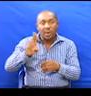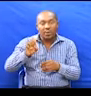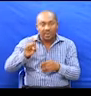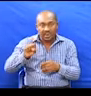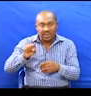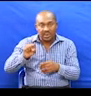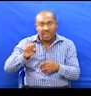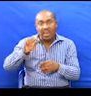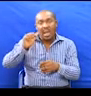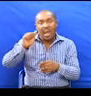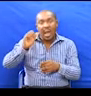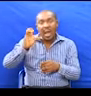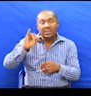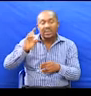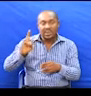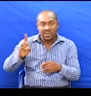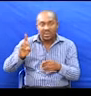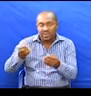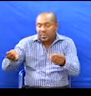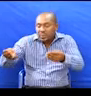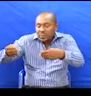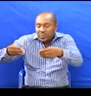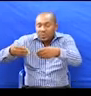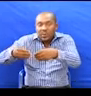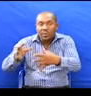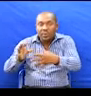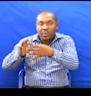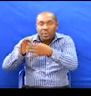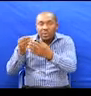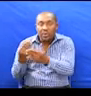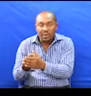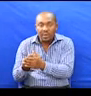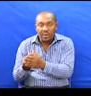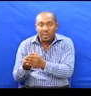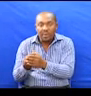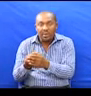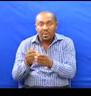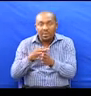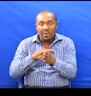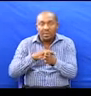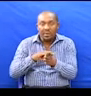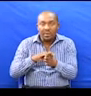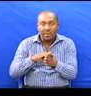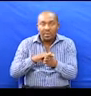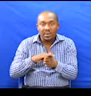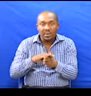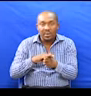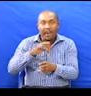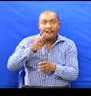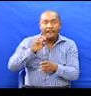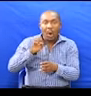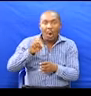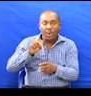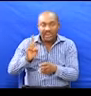are joined together by the use of bond known as peptide bond. They are